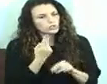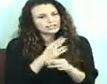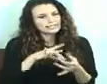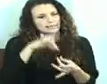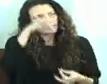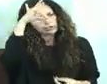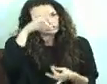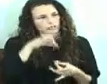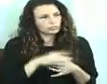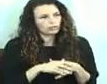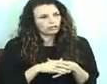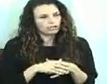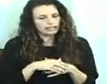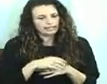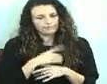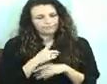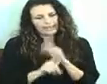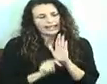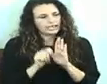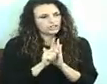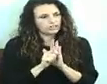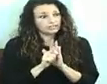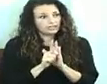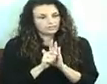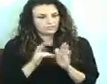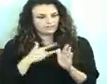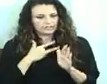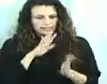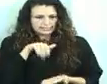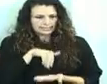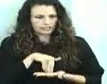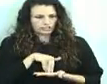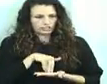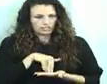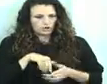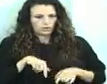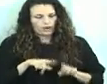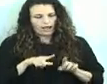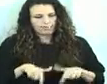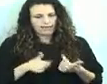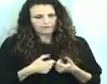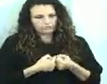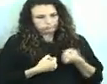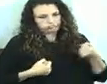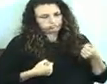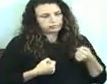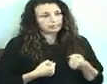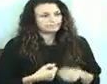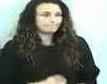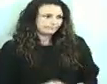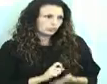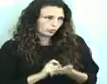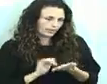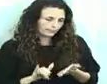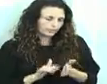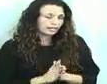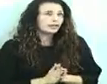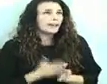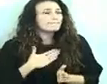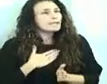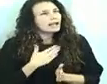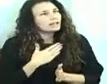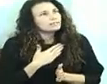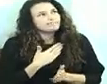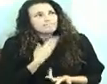when life is pulling us apart. My fondest memory of Reverend Michael